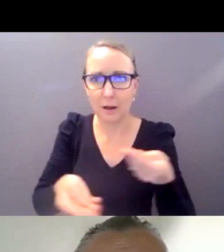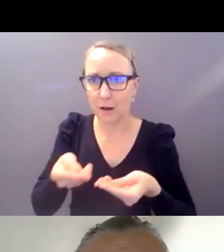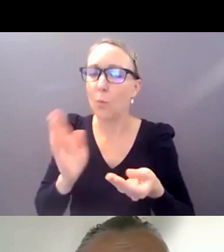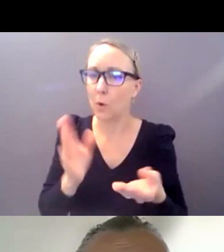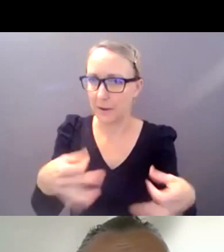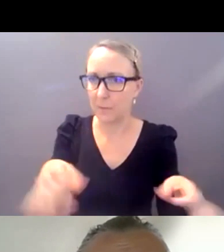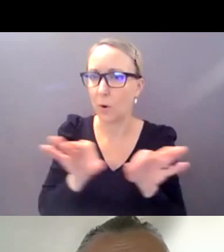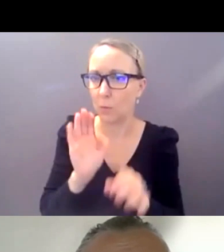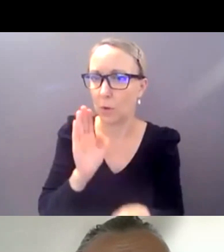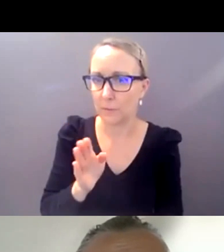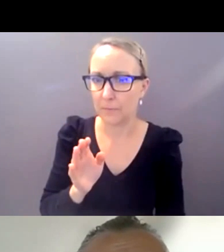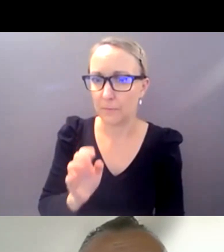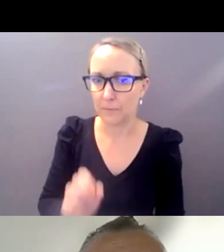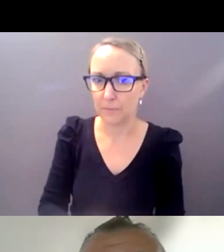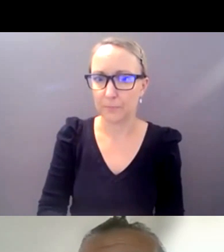slide, please.